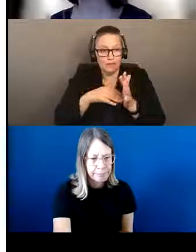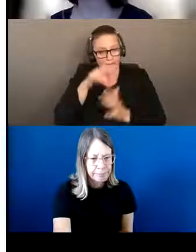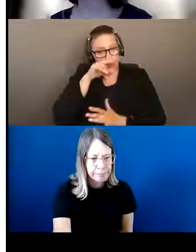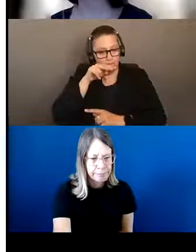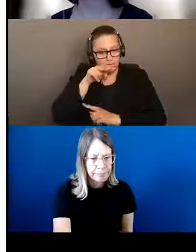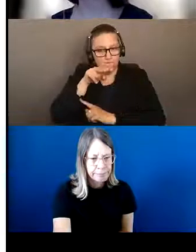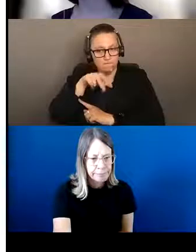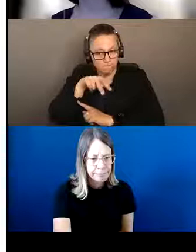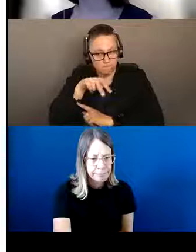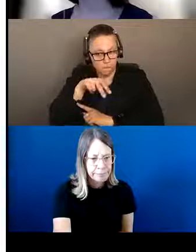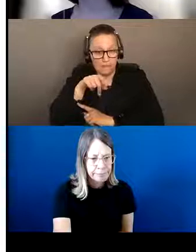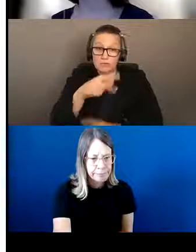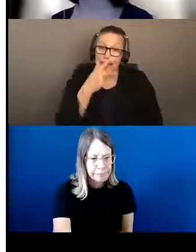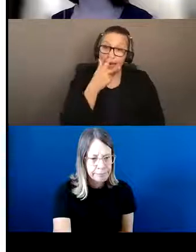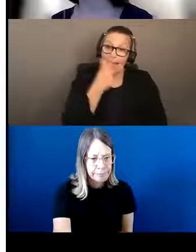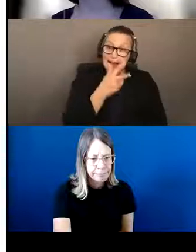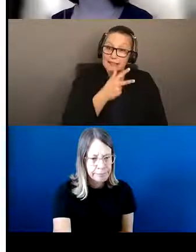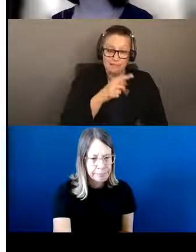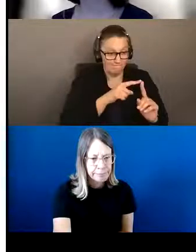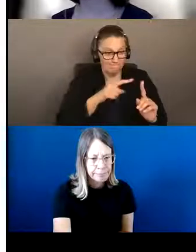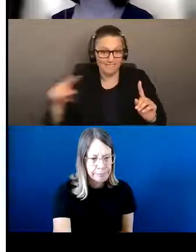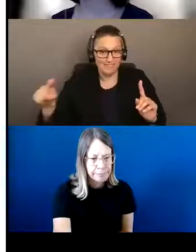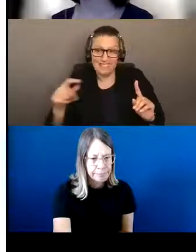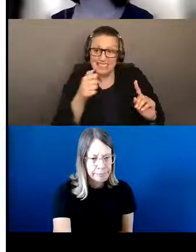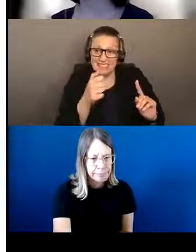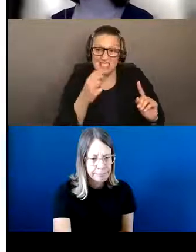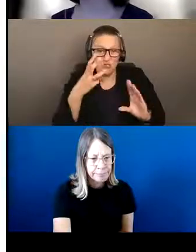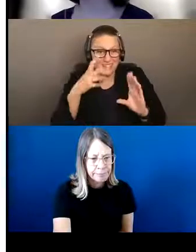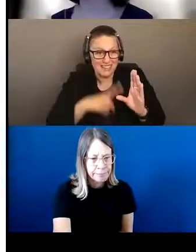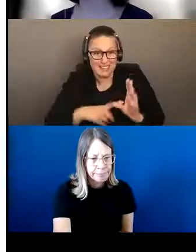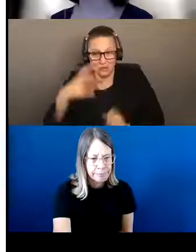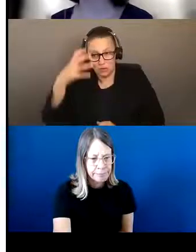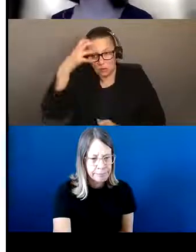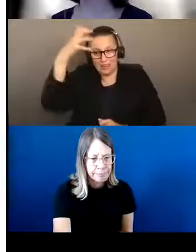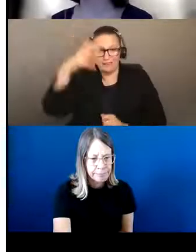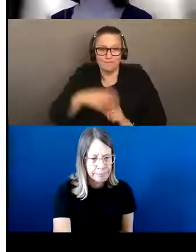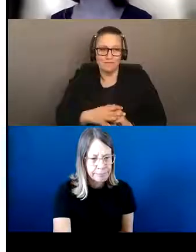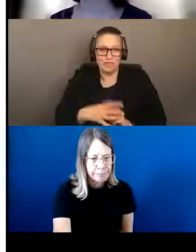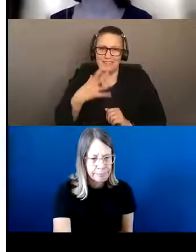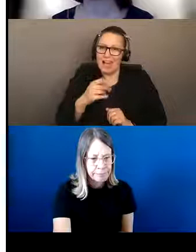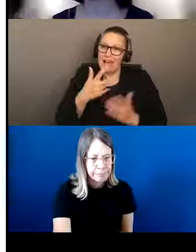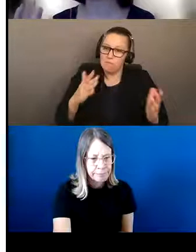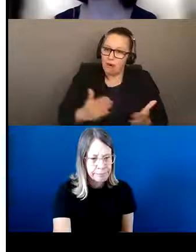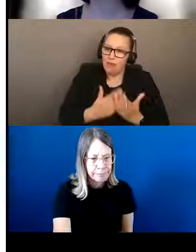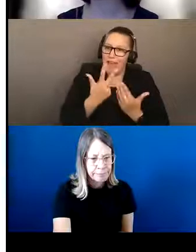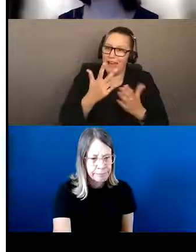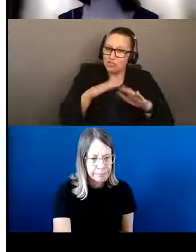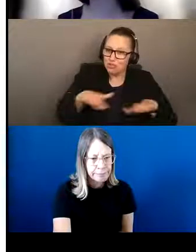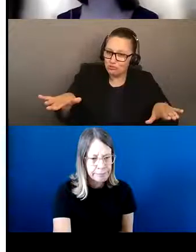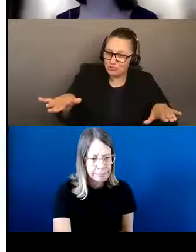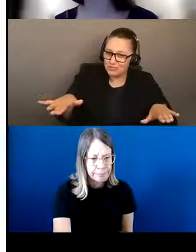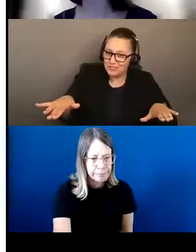from the age of 18, during which time she managed to have 8 children and juggle a work-life balance from home, obviously with a little bit of